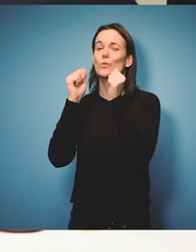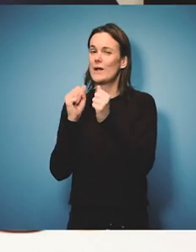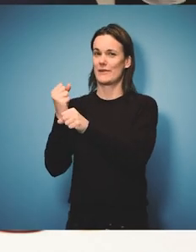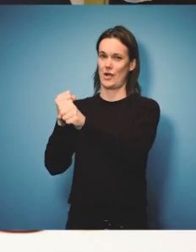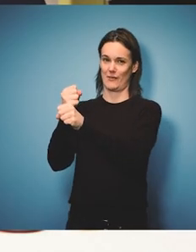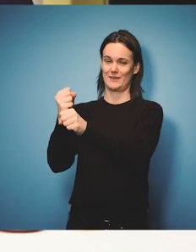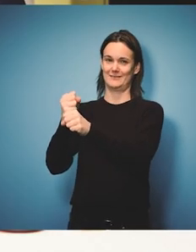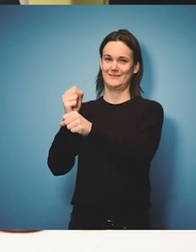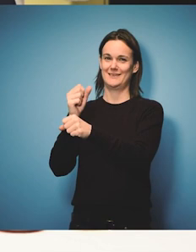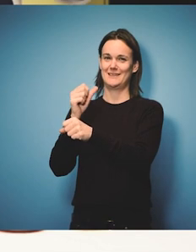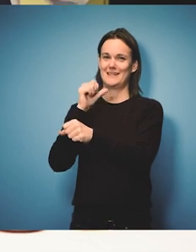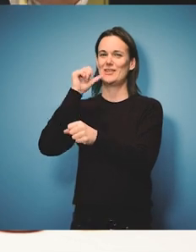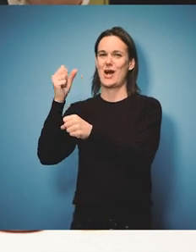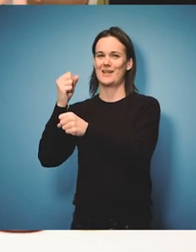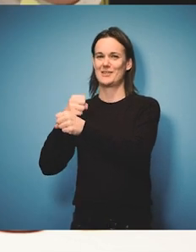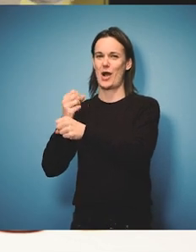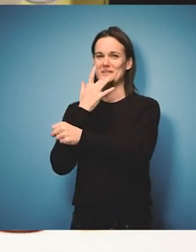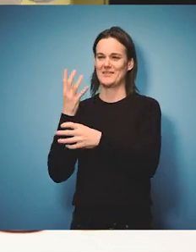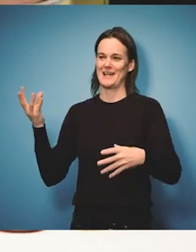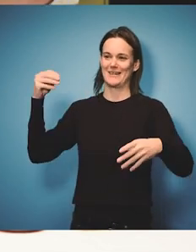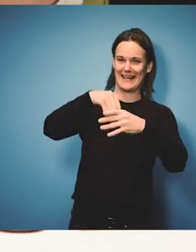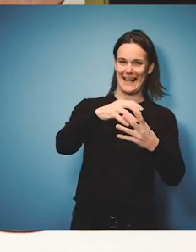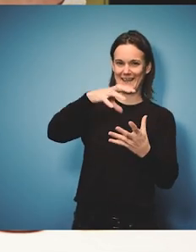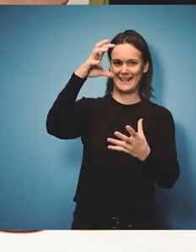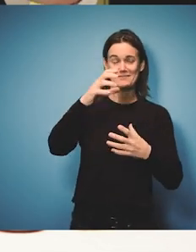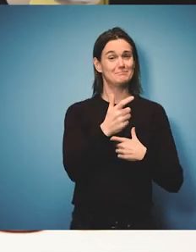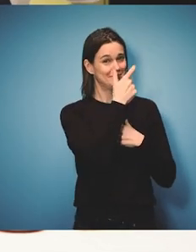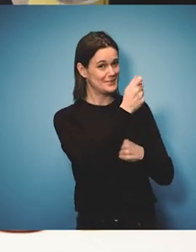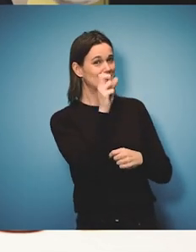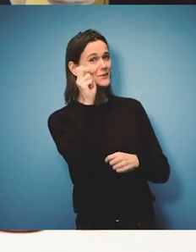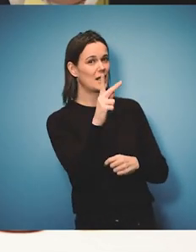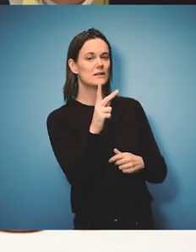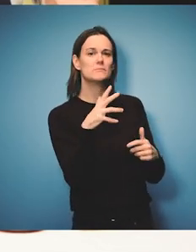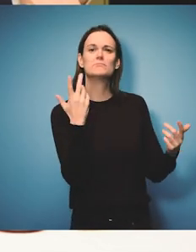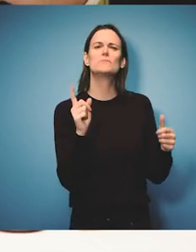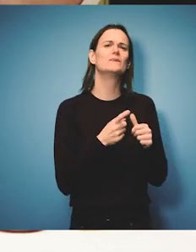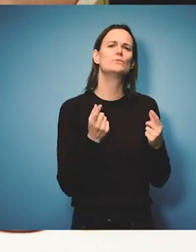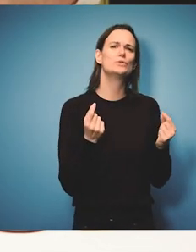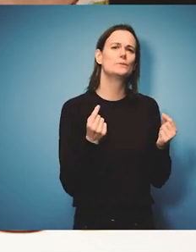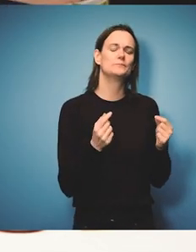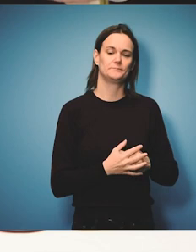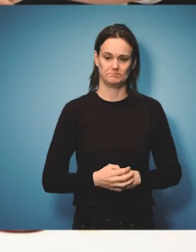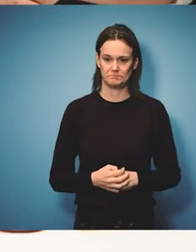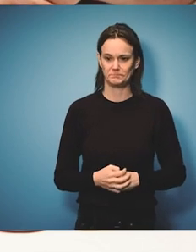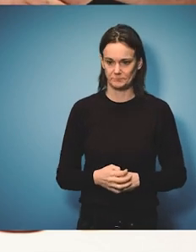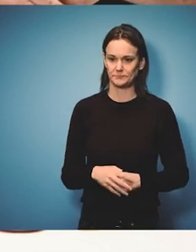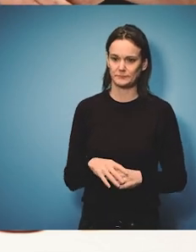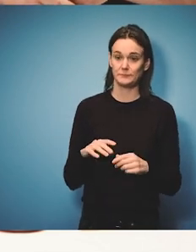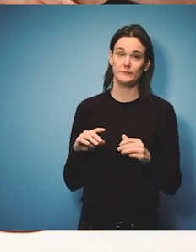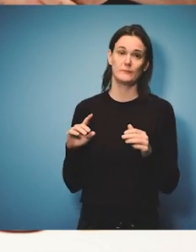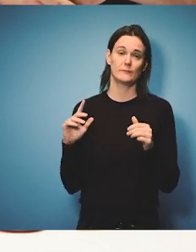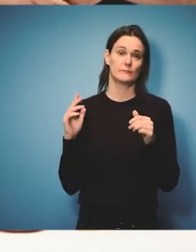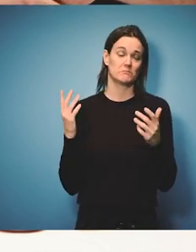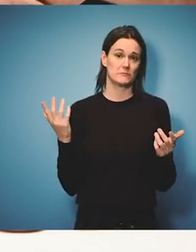rather a cake you have with coffee as opposed to a coffee flavored cake. Interesting. So